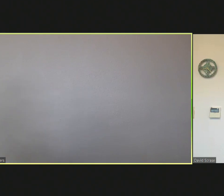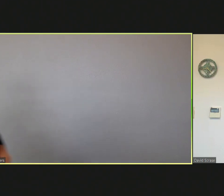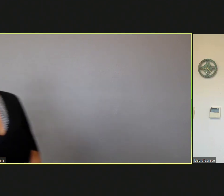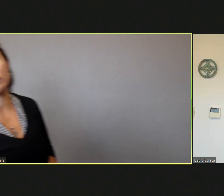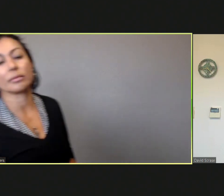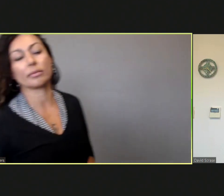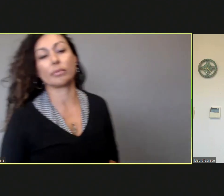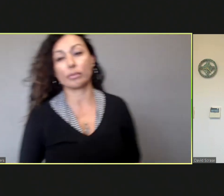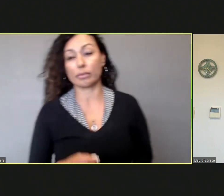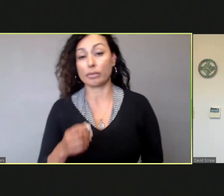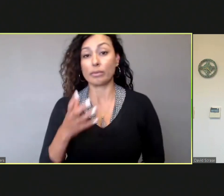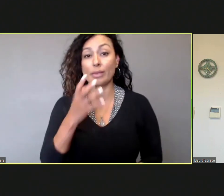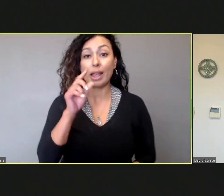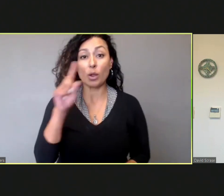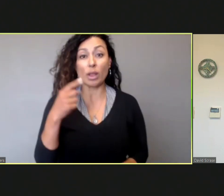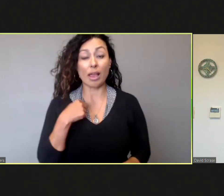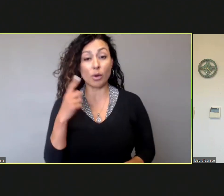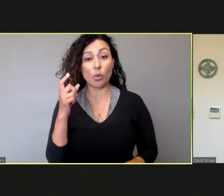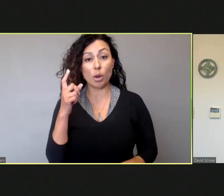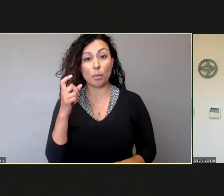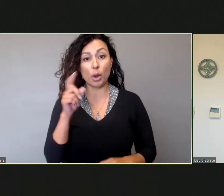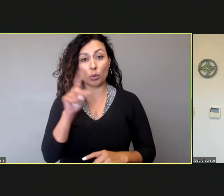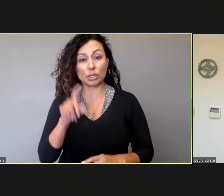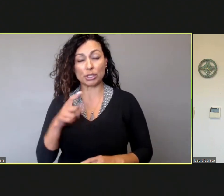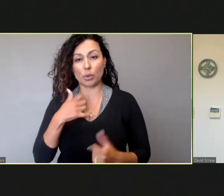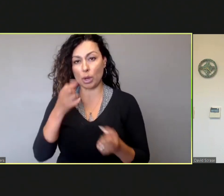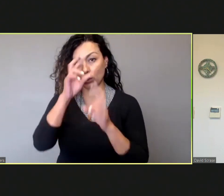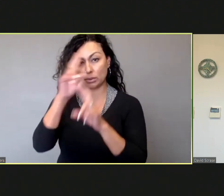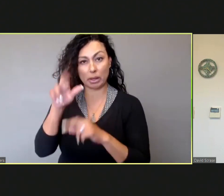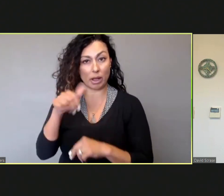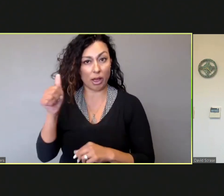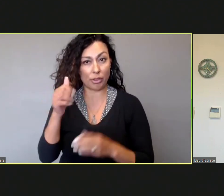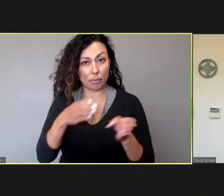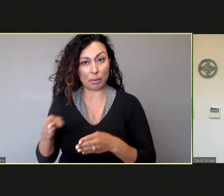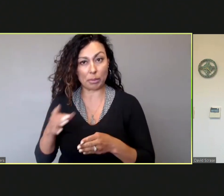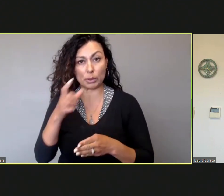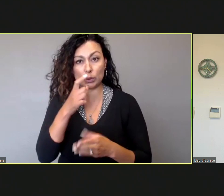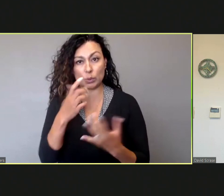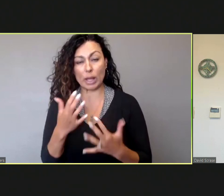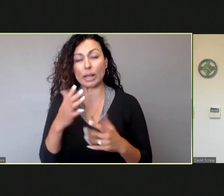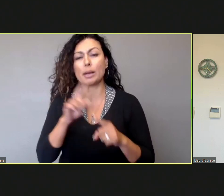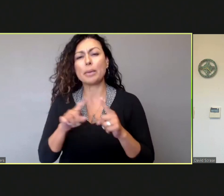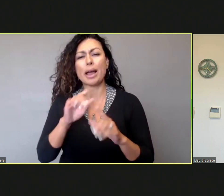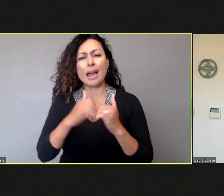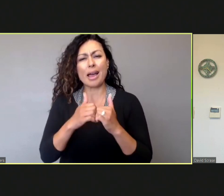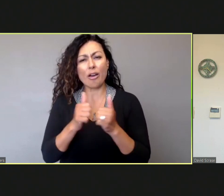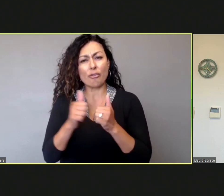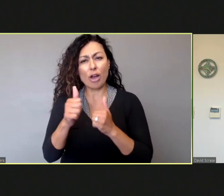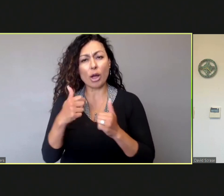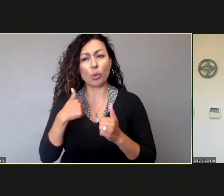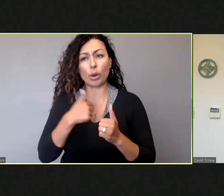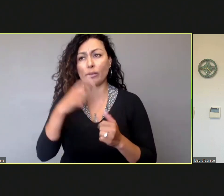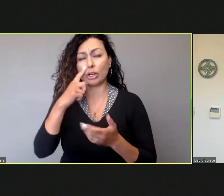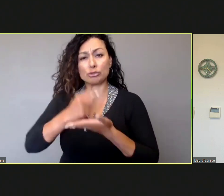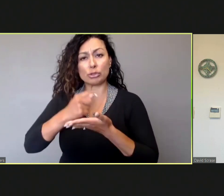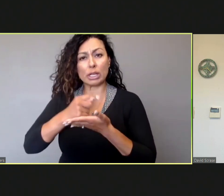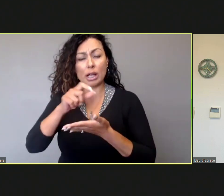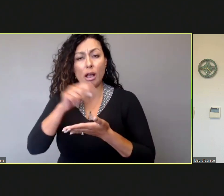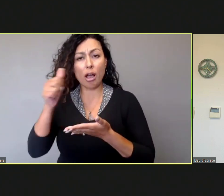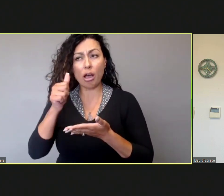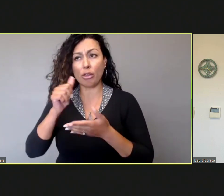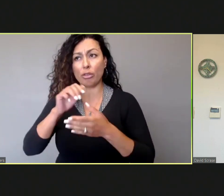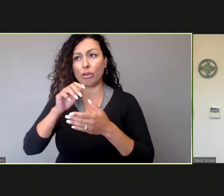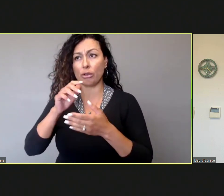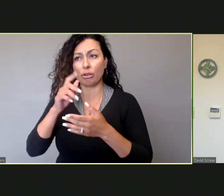want to be respectful of the other reporters waiting. I'm just wondering how far we are from treating COVID infections like any other illness, you know, like the cold